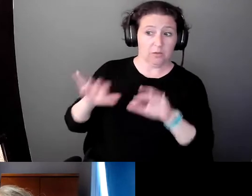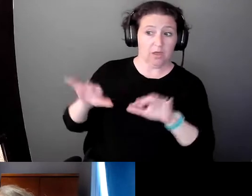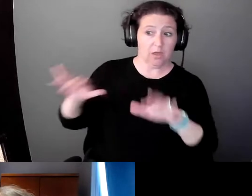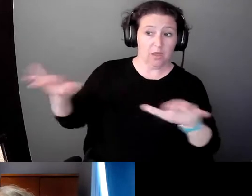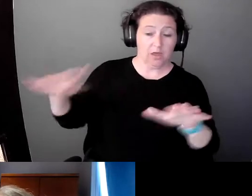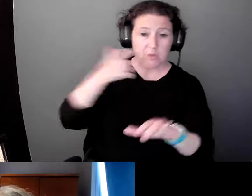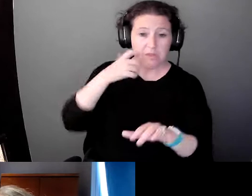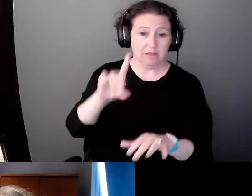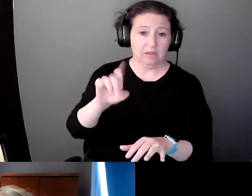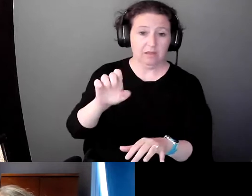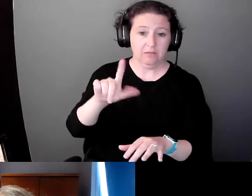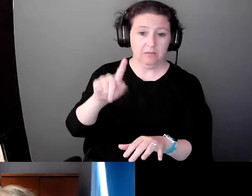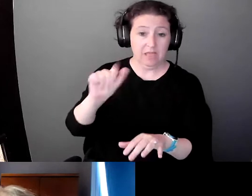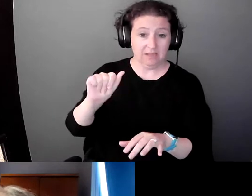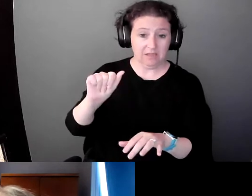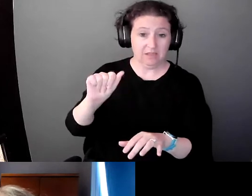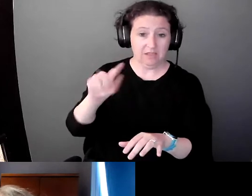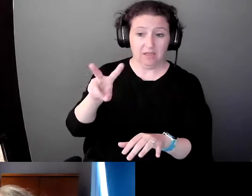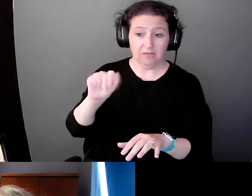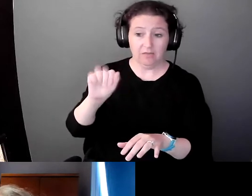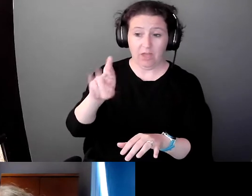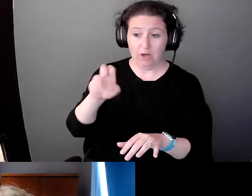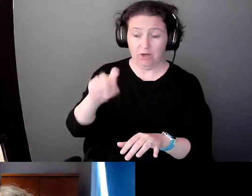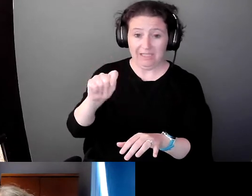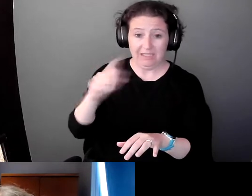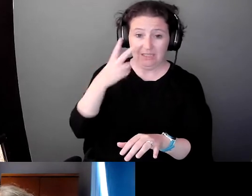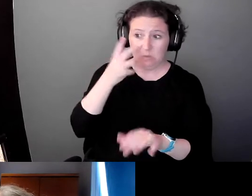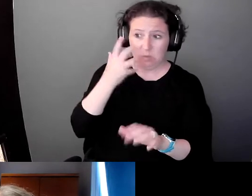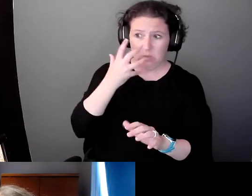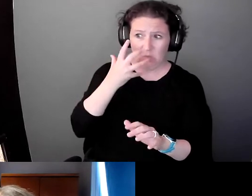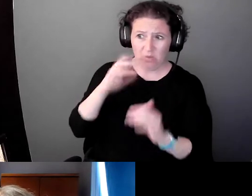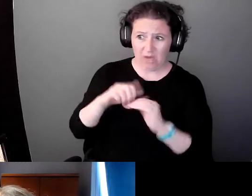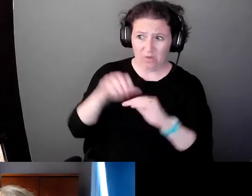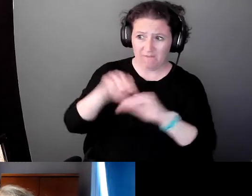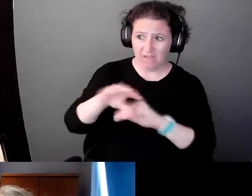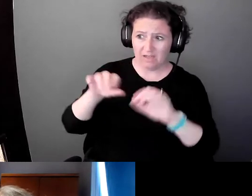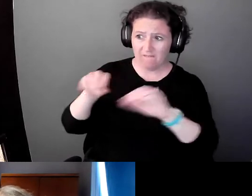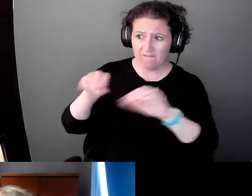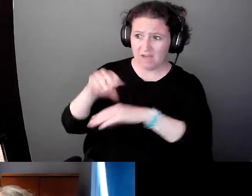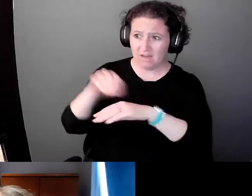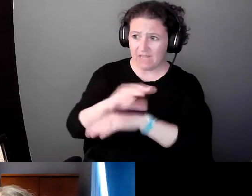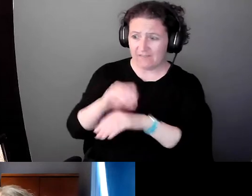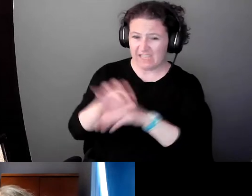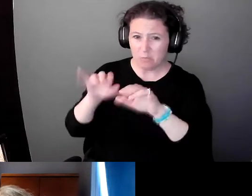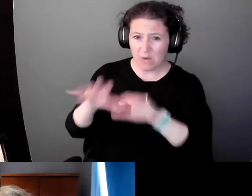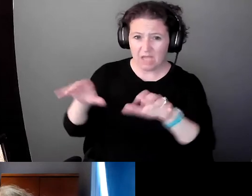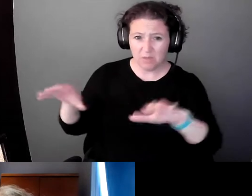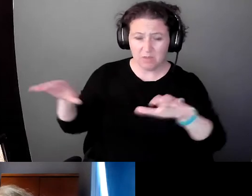and we are seeing alarming reports of the impact that variant is having. It is spreading